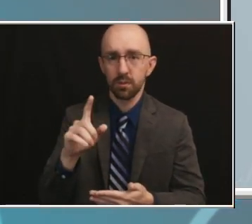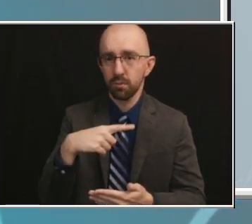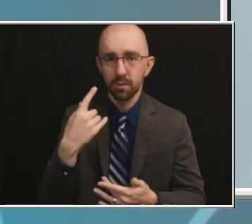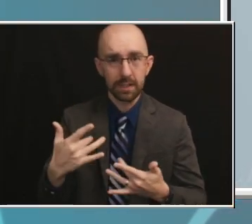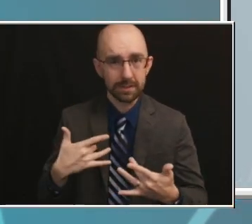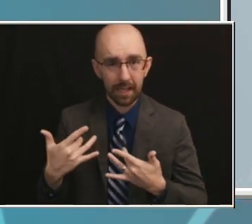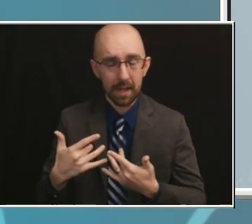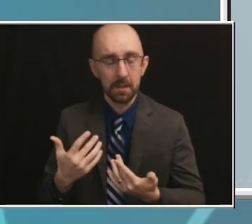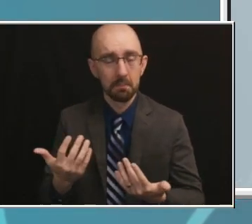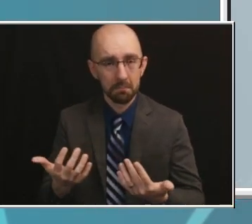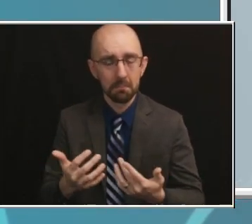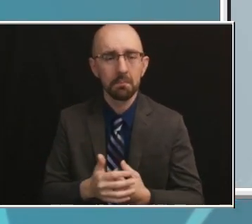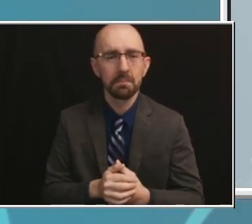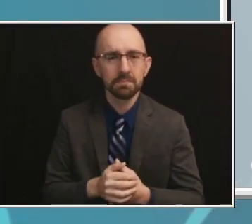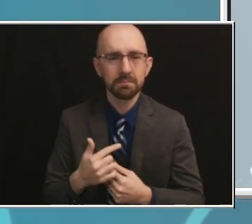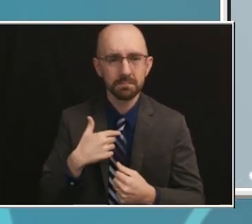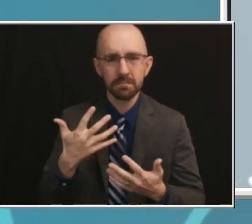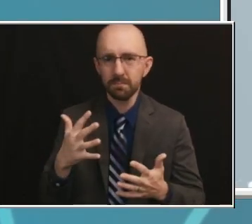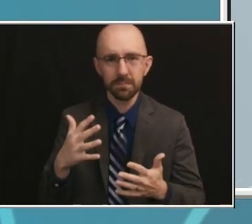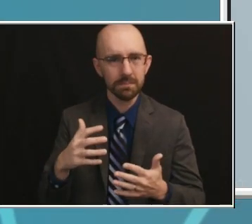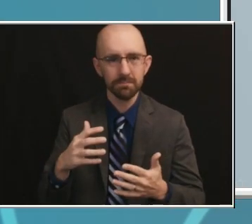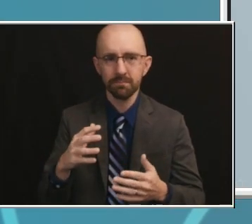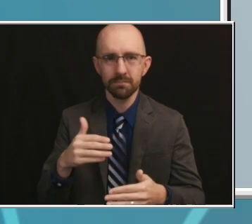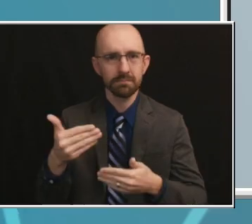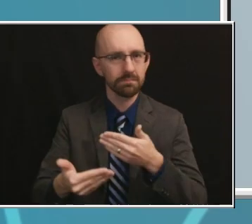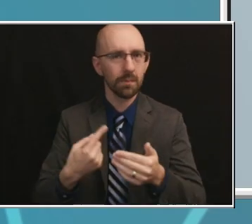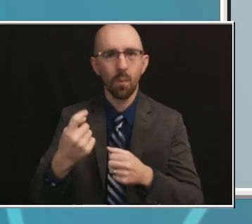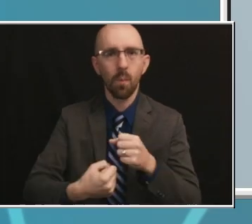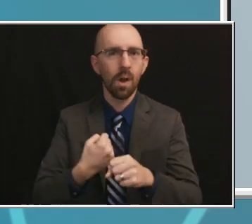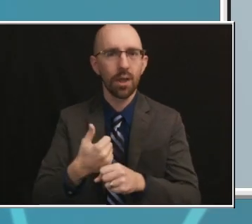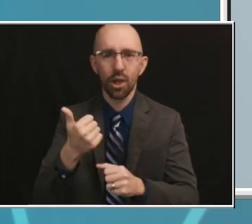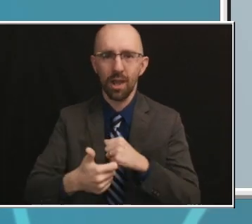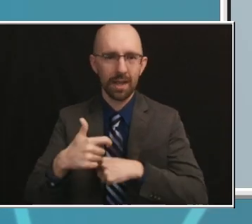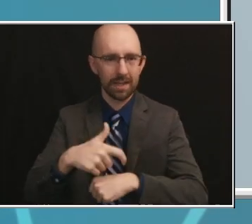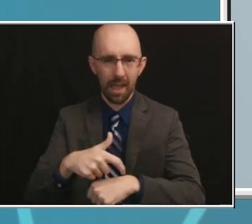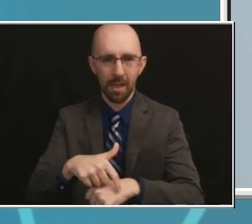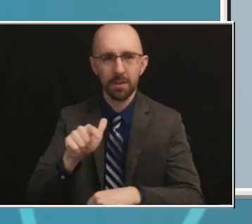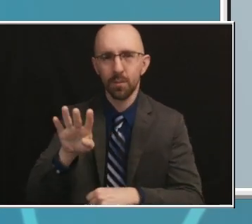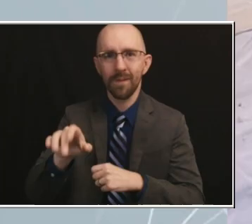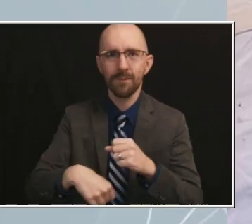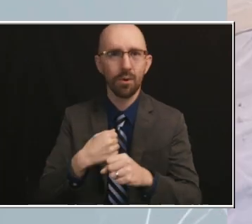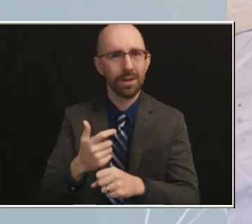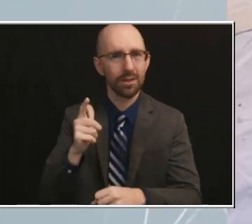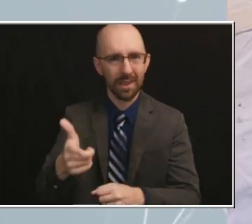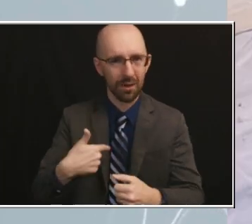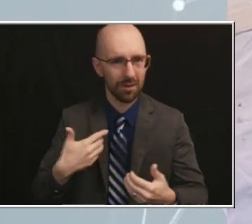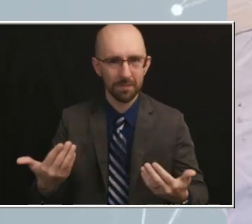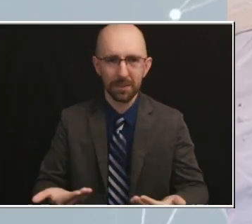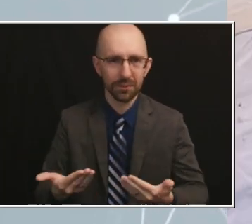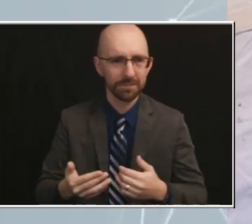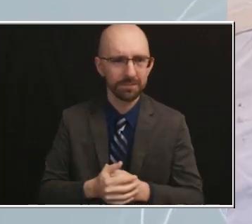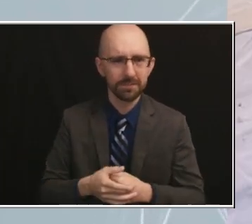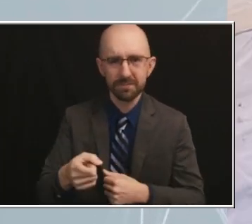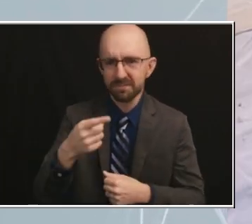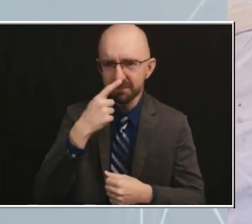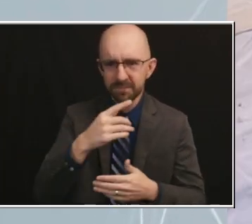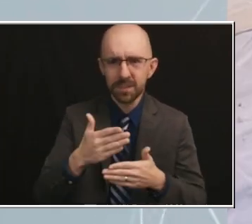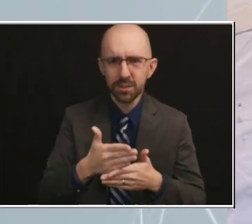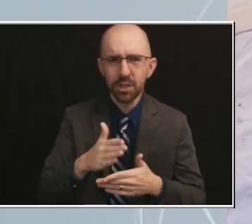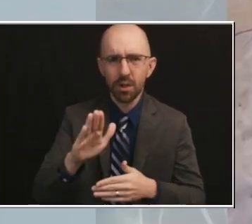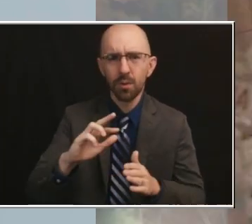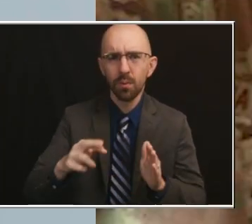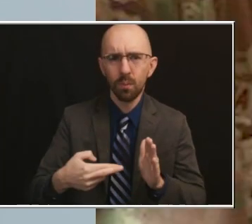and I've kind of been taking it 1 year at a time, 24 years later. So, can you share more about your role as Air